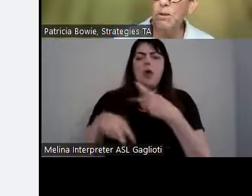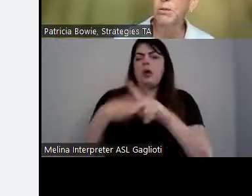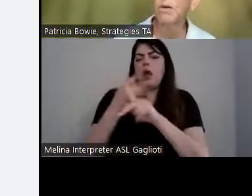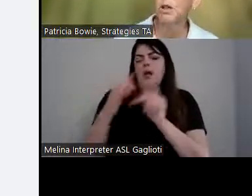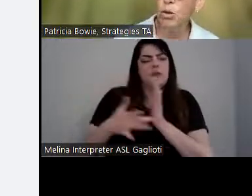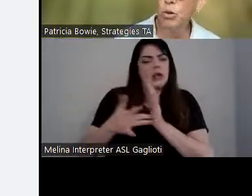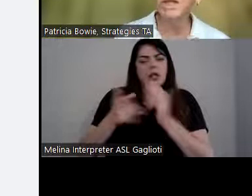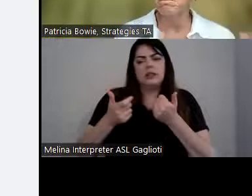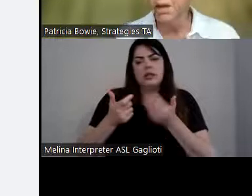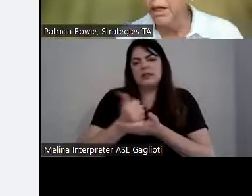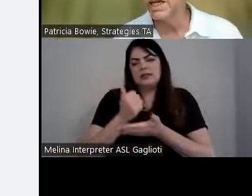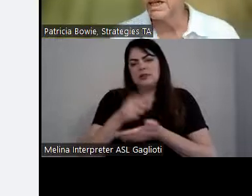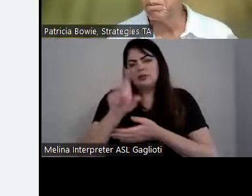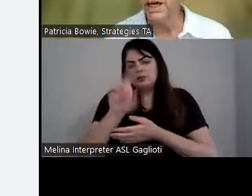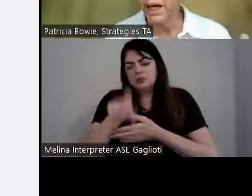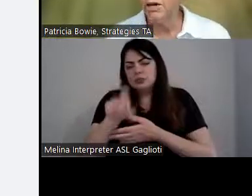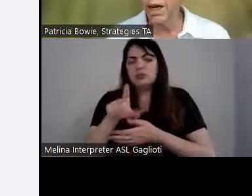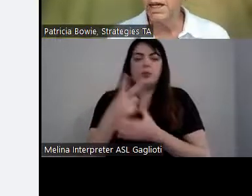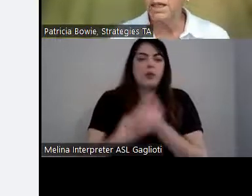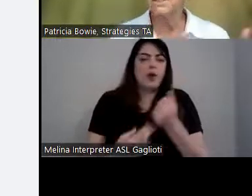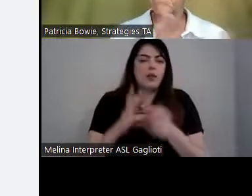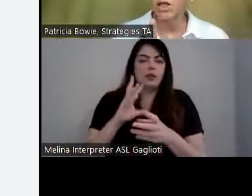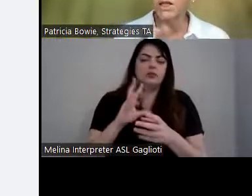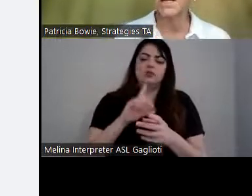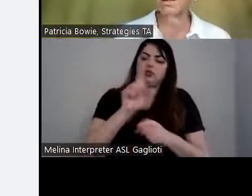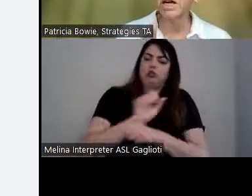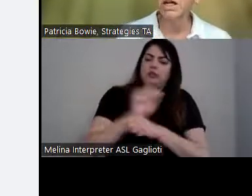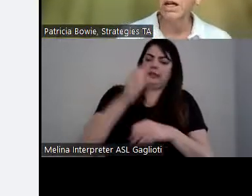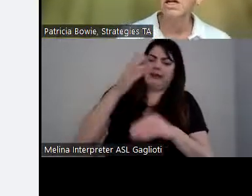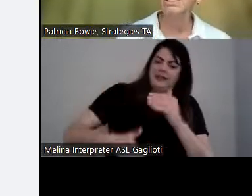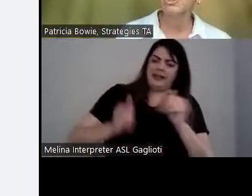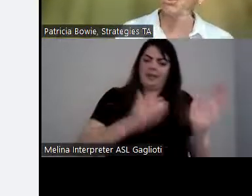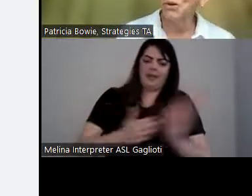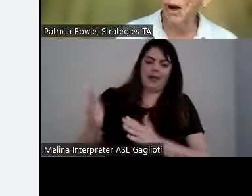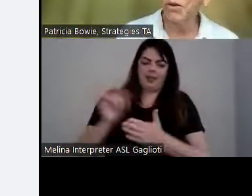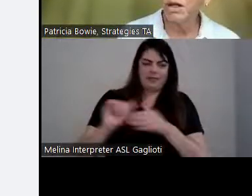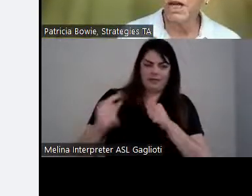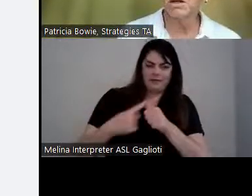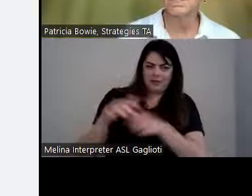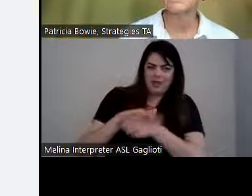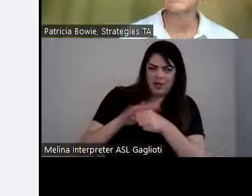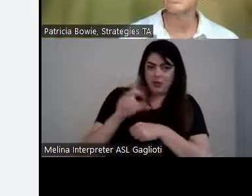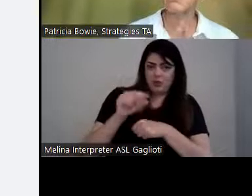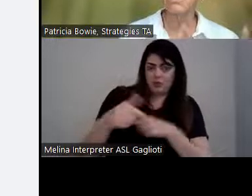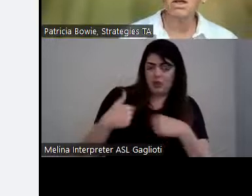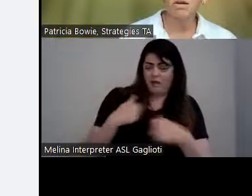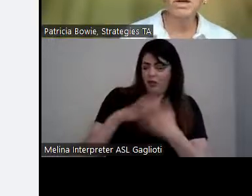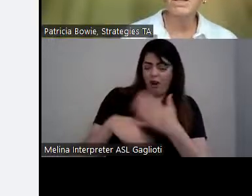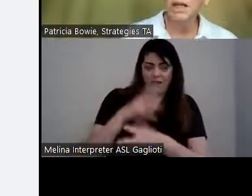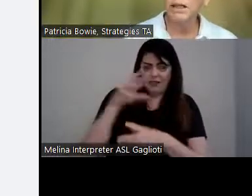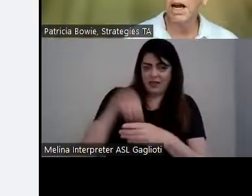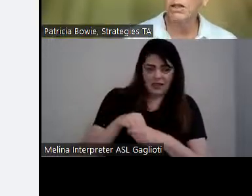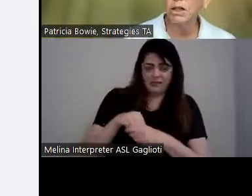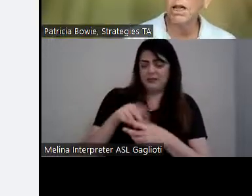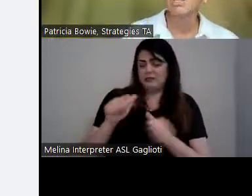in terms of truly completing the plan, right? That's the first area. You know, do you have all the elements? Have you the